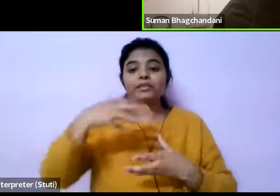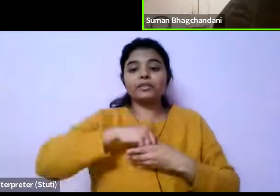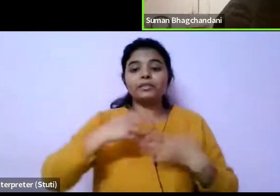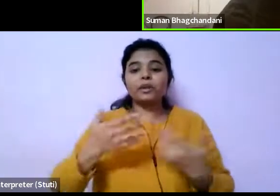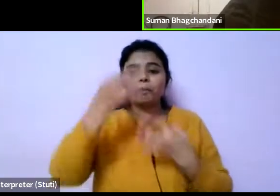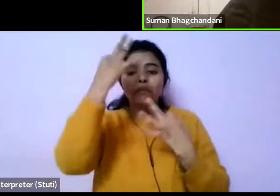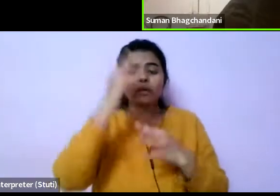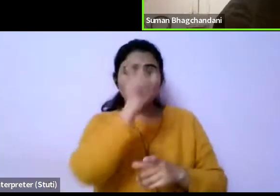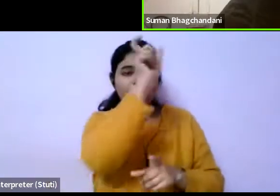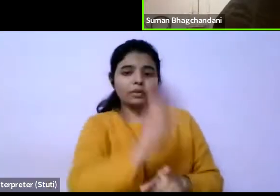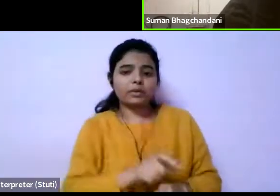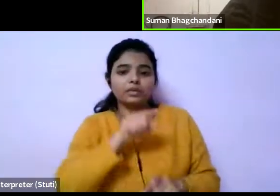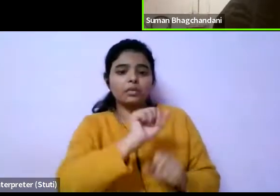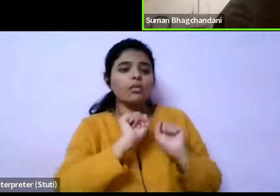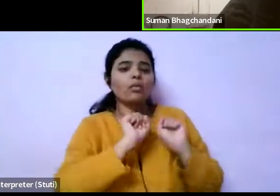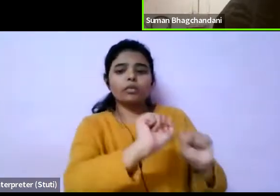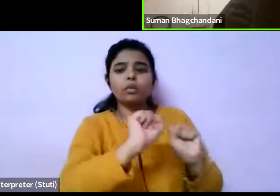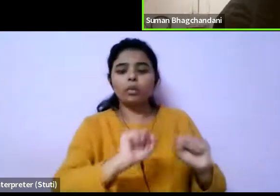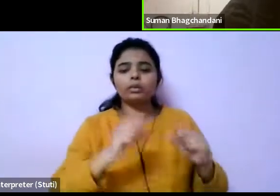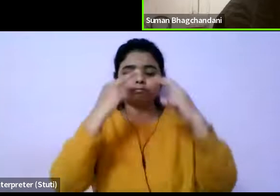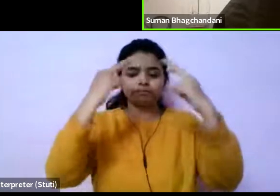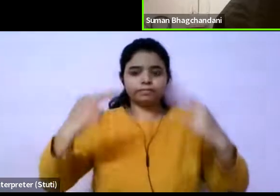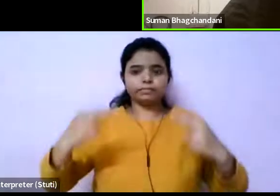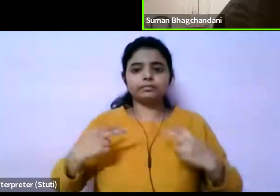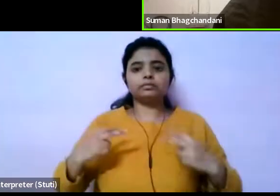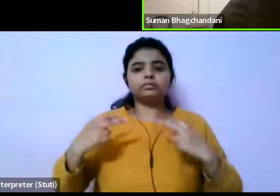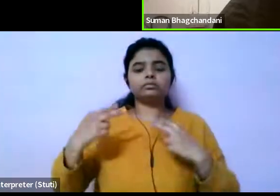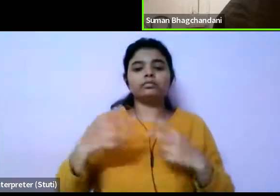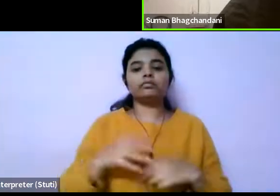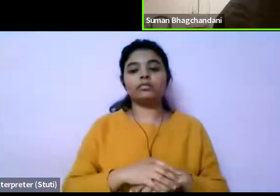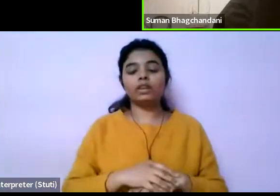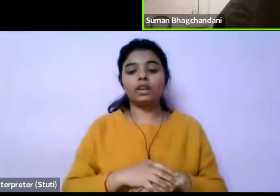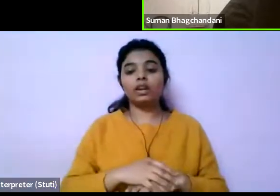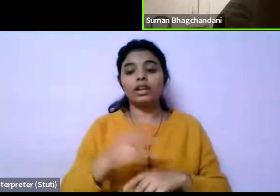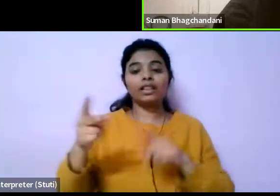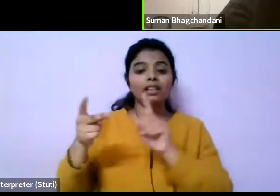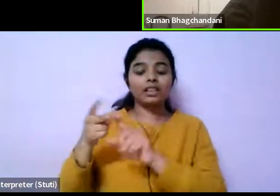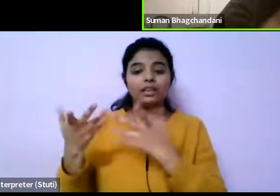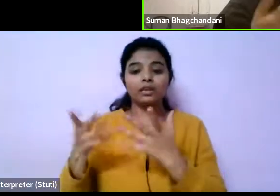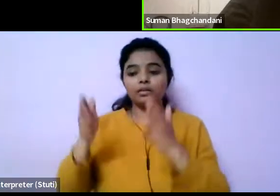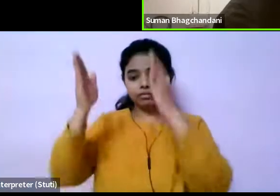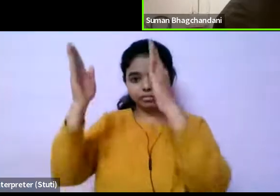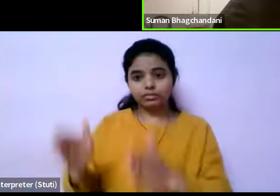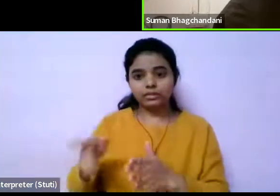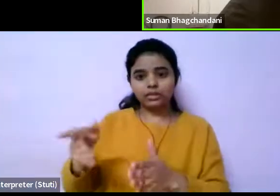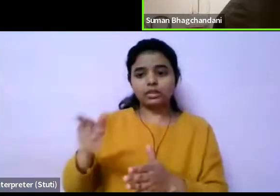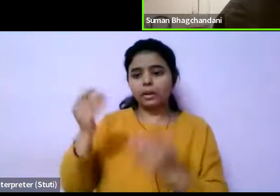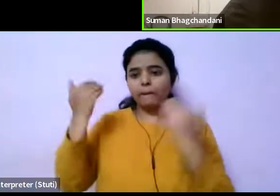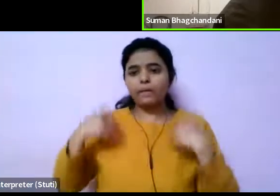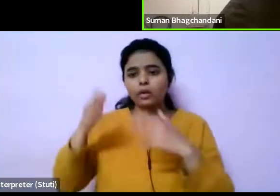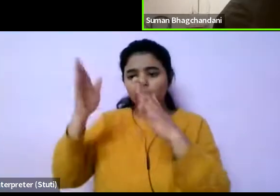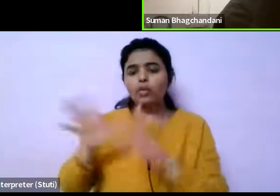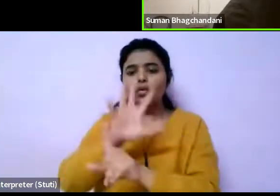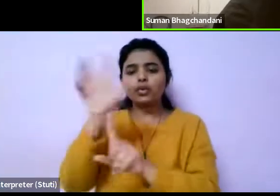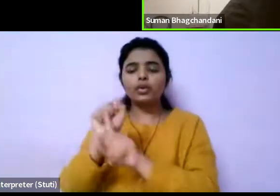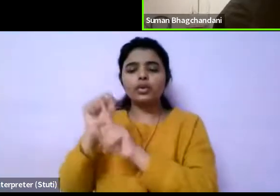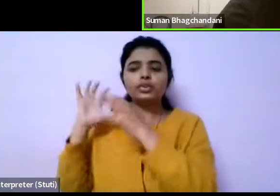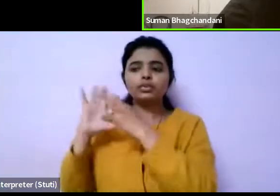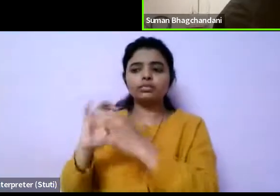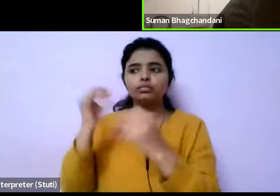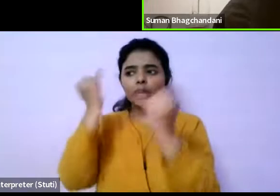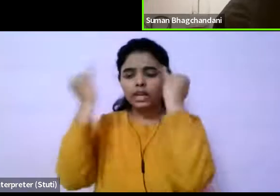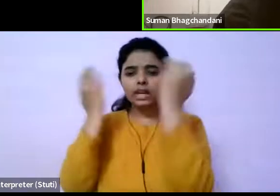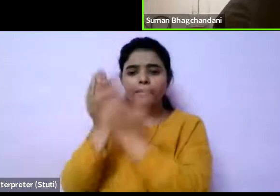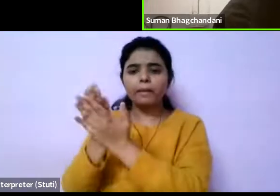is continuously under self-supervision. The aesthetically ideal body is the one which has been culturally conceived as a collective idea.